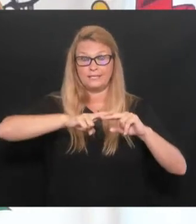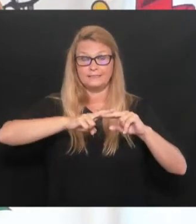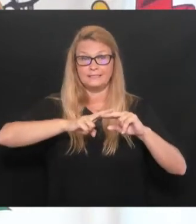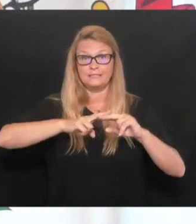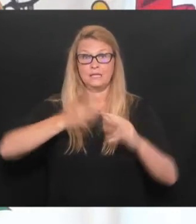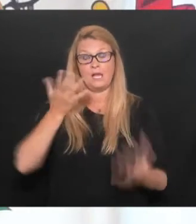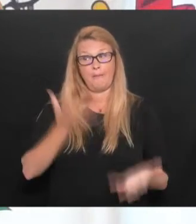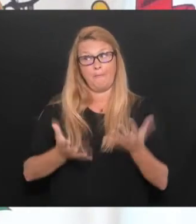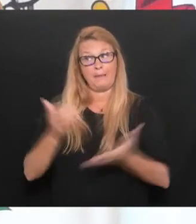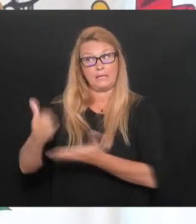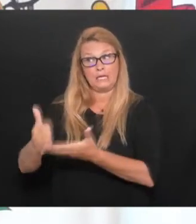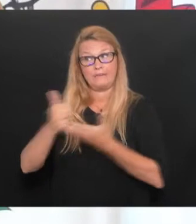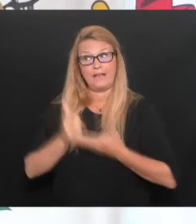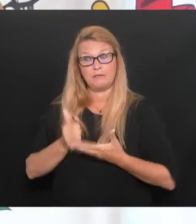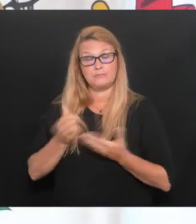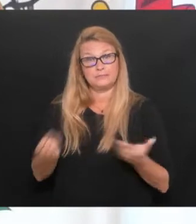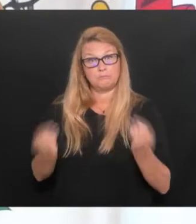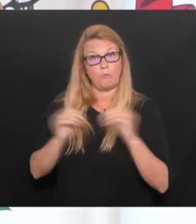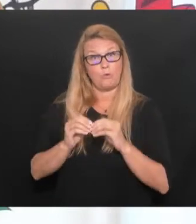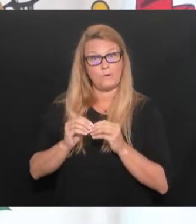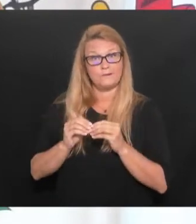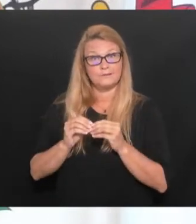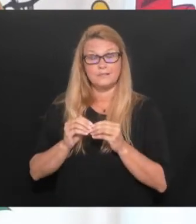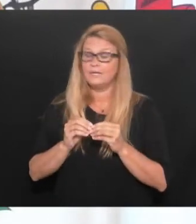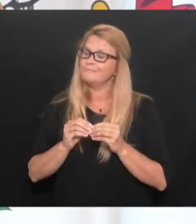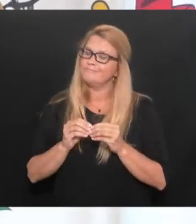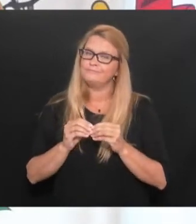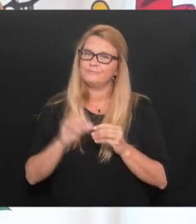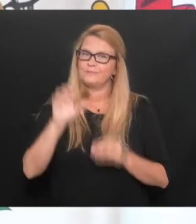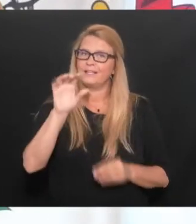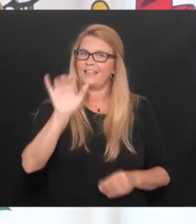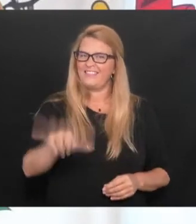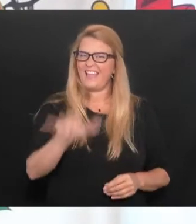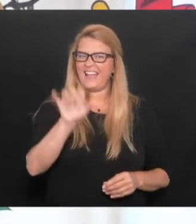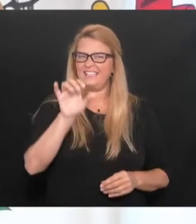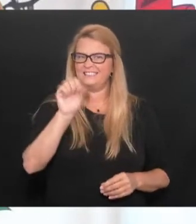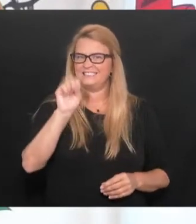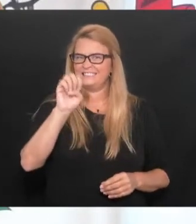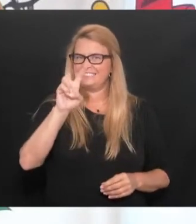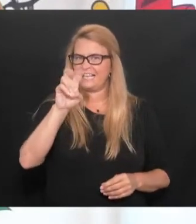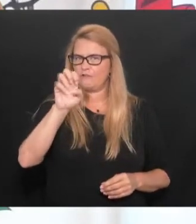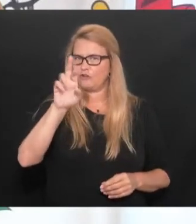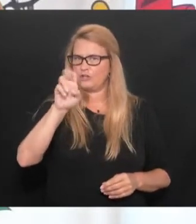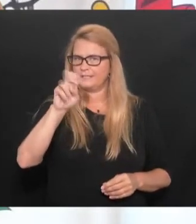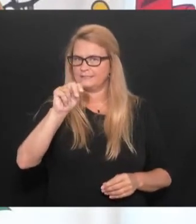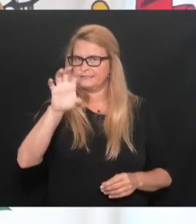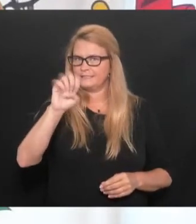could have helped us a little bit more. But the severance taxes grew by